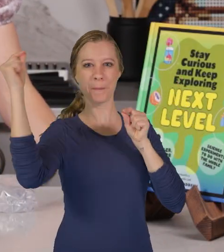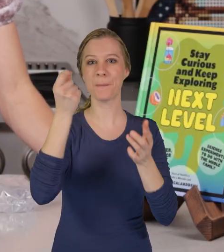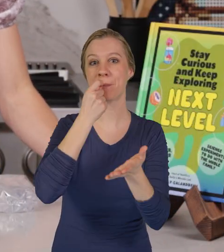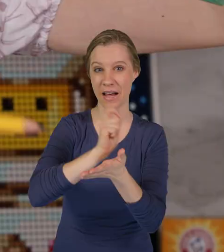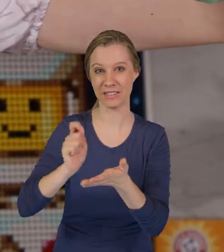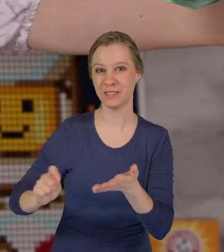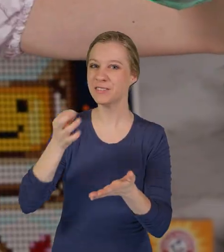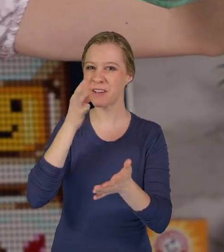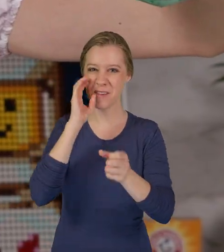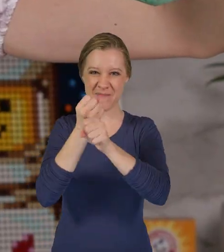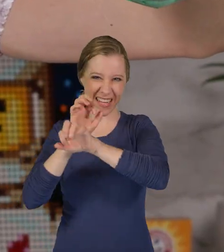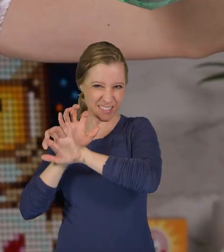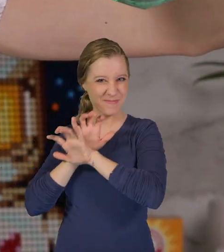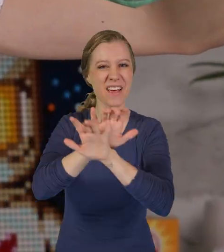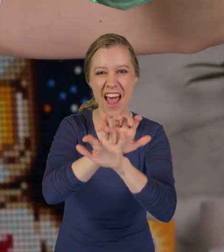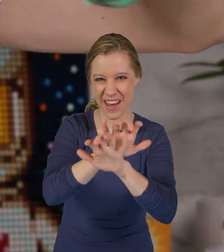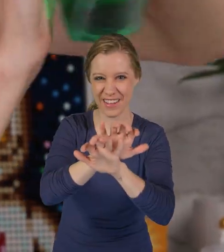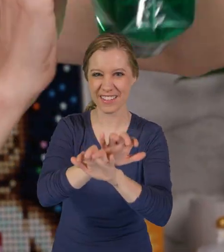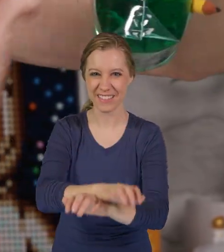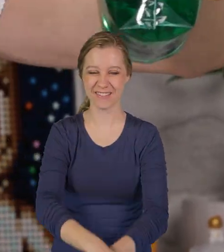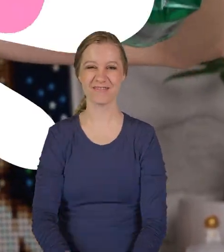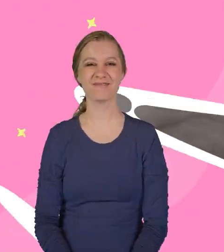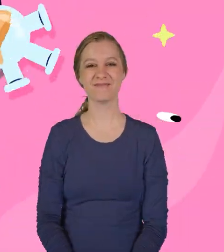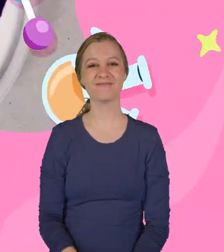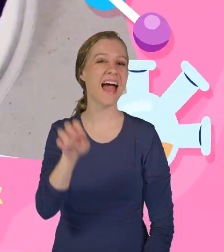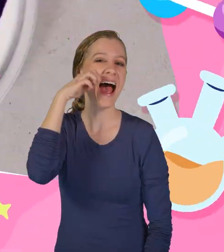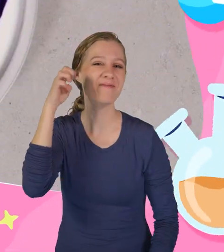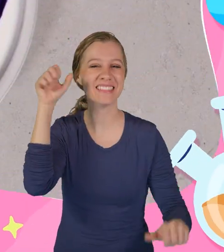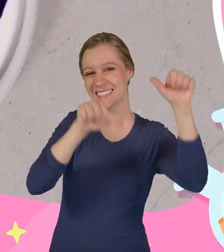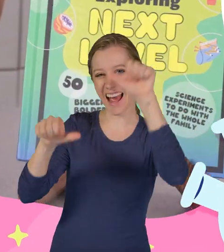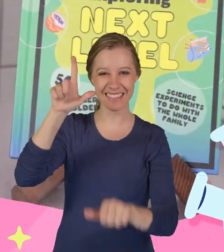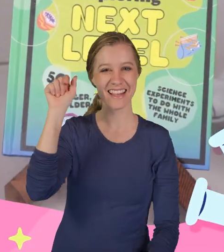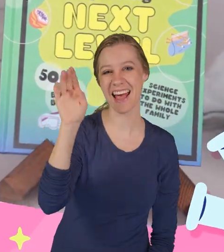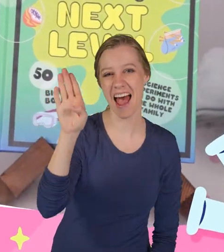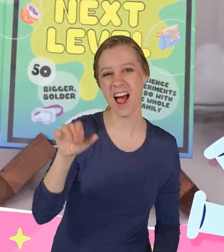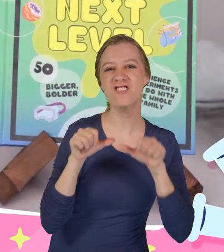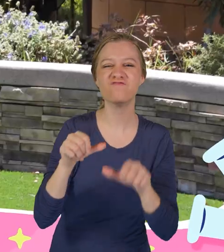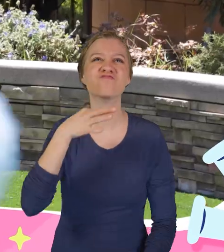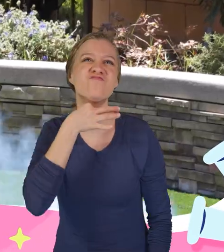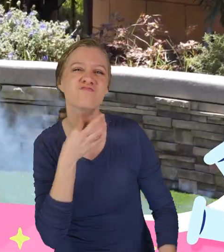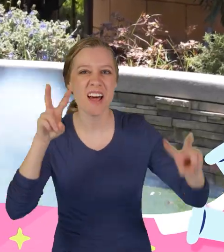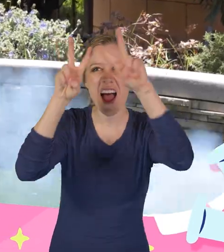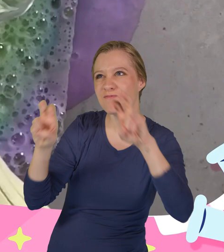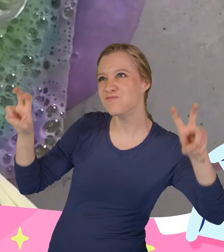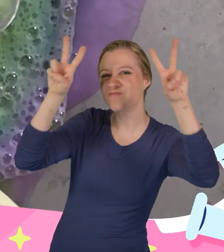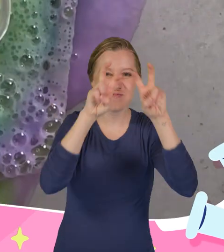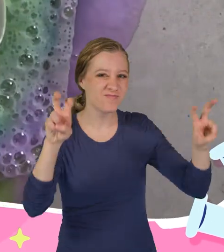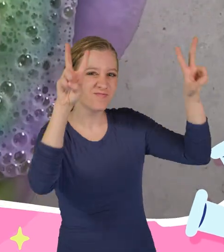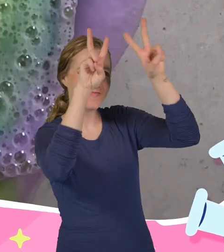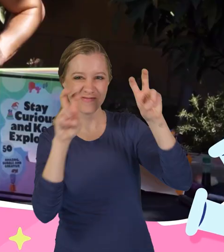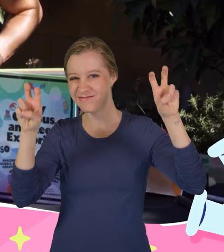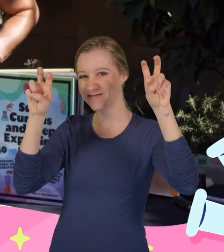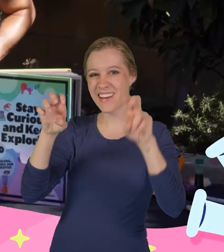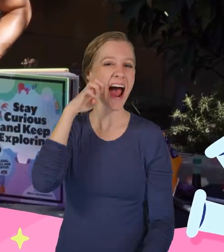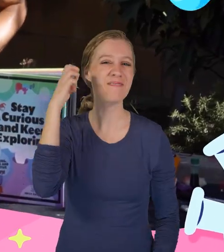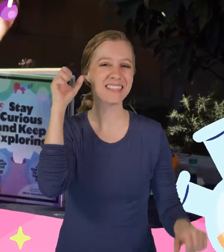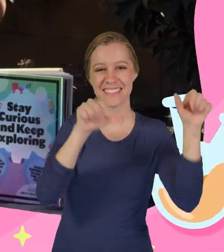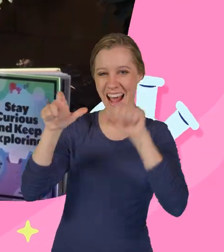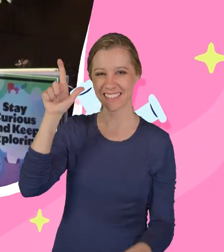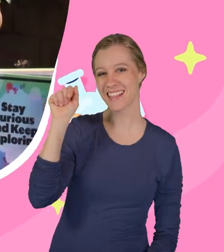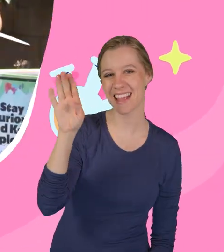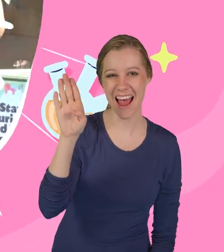your sharpened pencils because we're about to make a spider. Emily's Science Lab, stay curious and keep